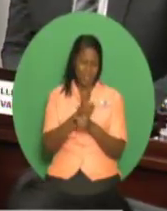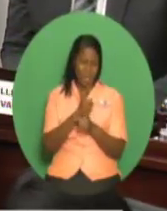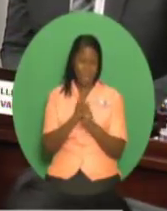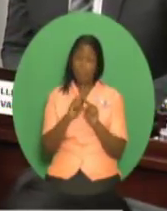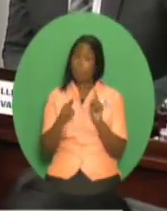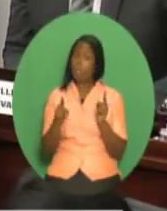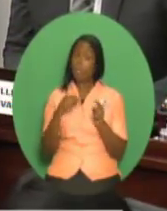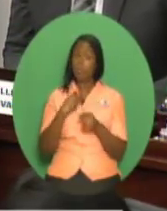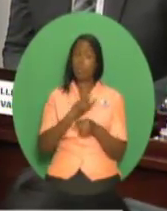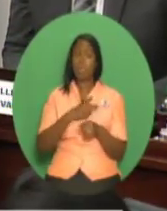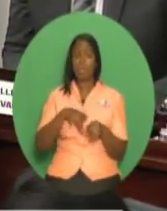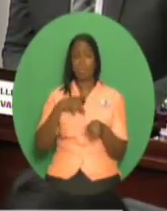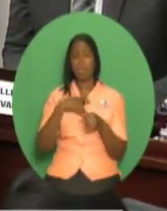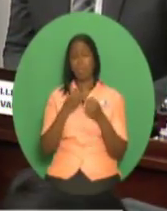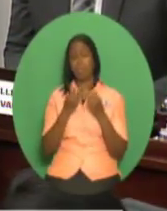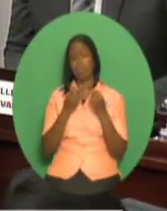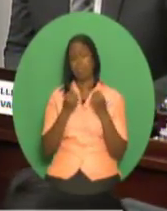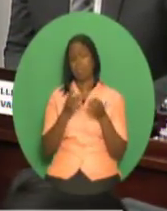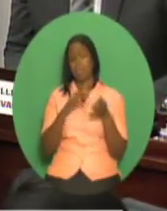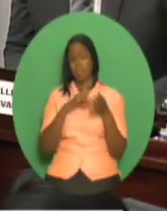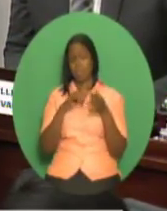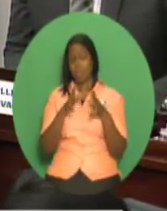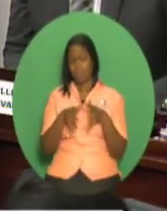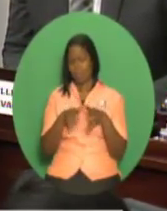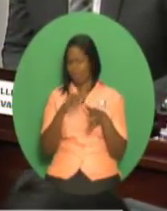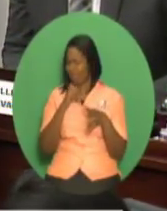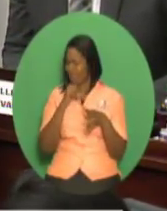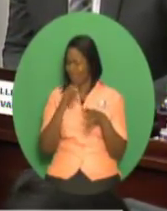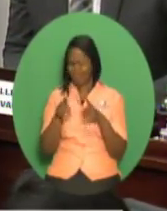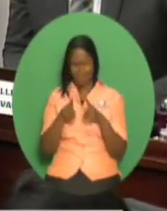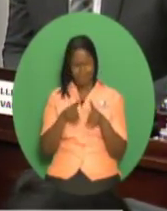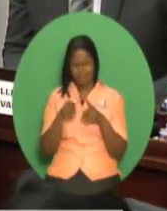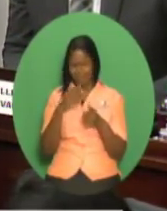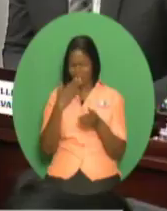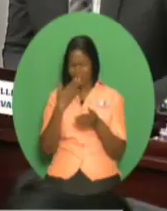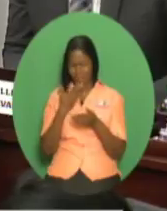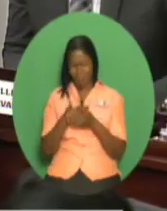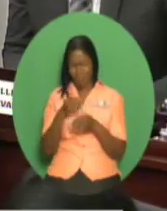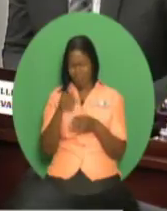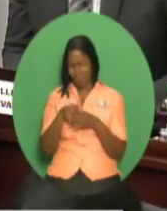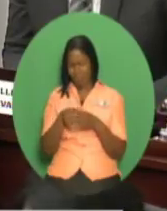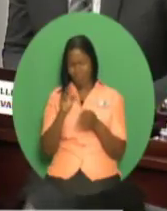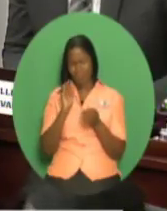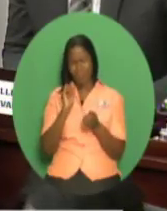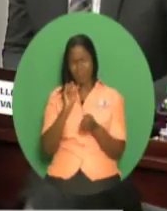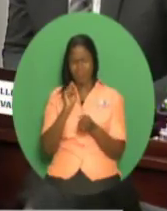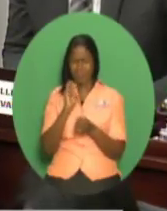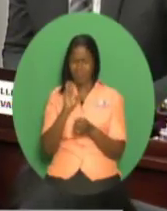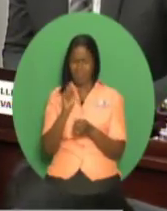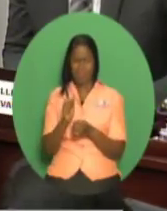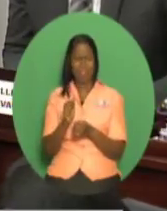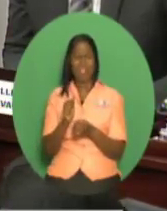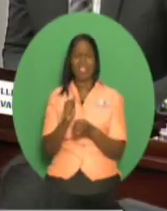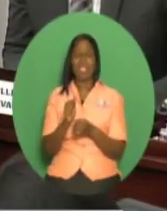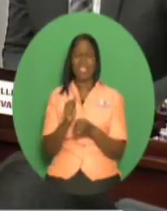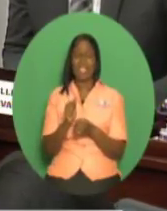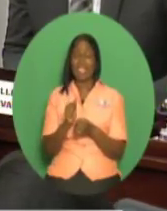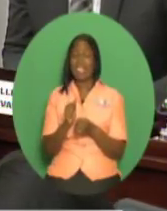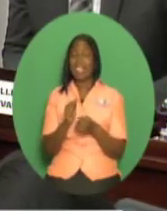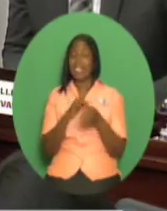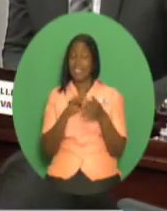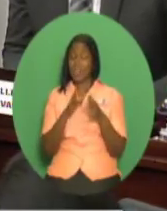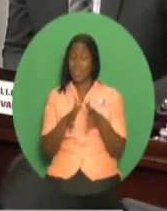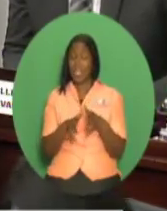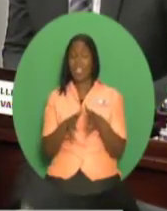far too many students who did not perform to our satisfaction. In other words, those were the students